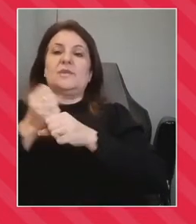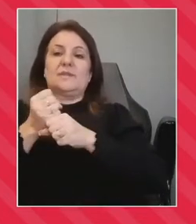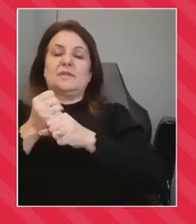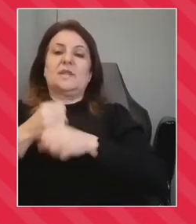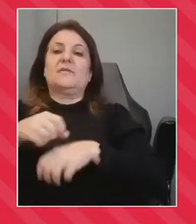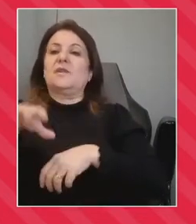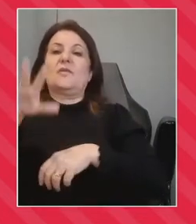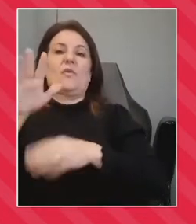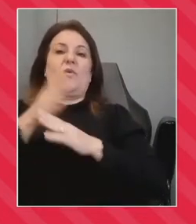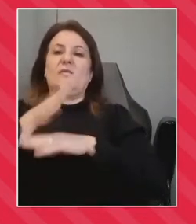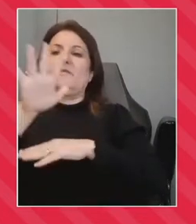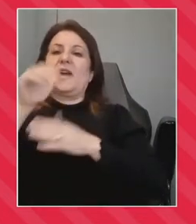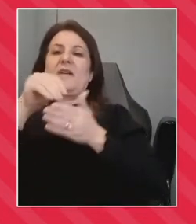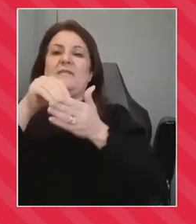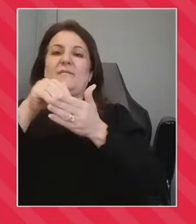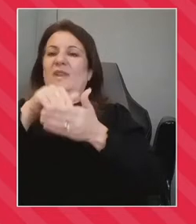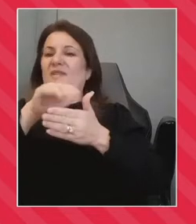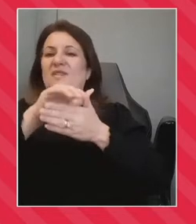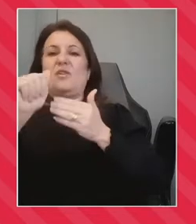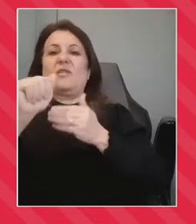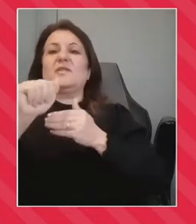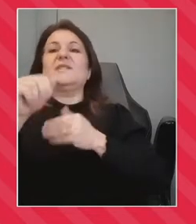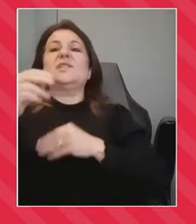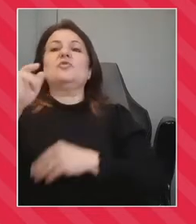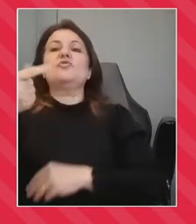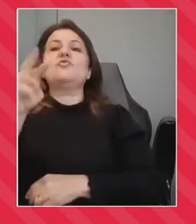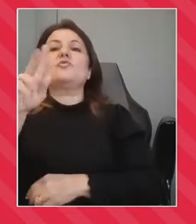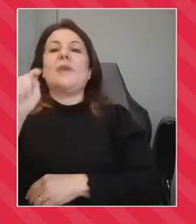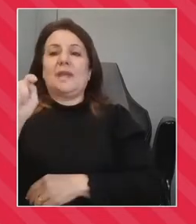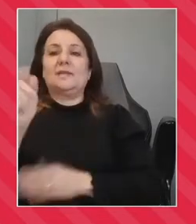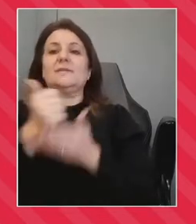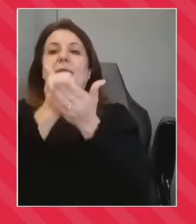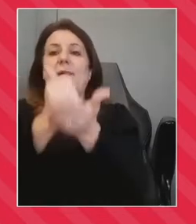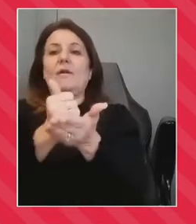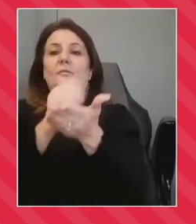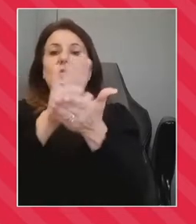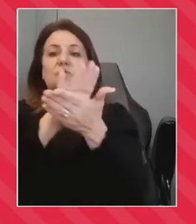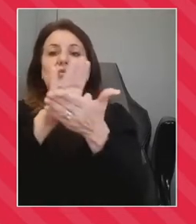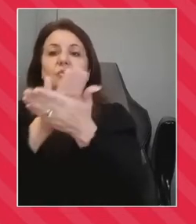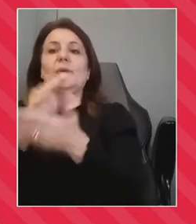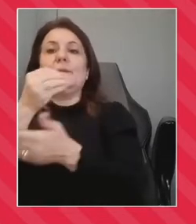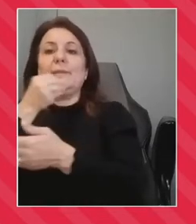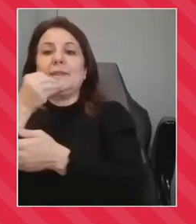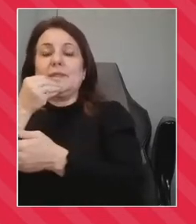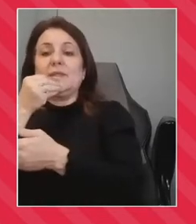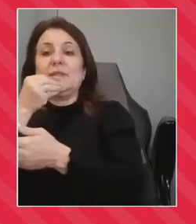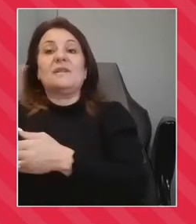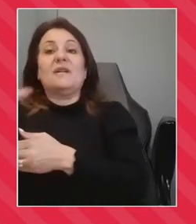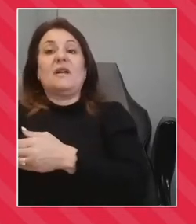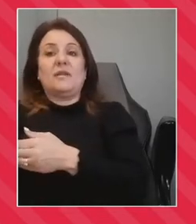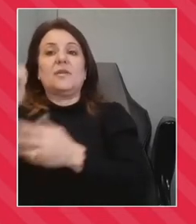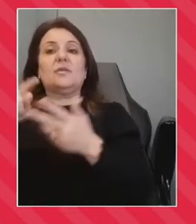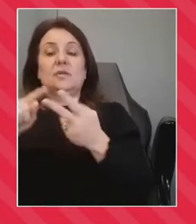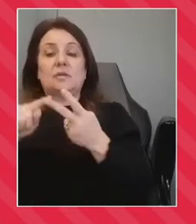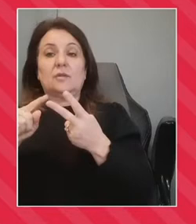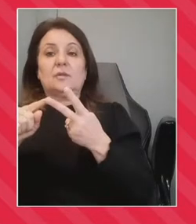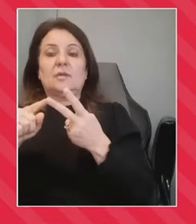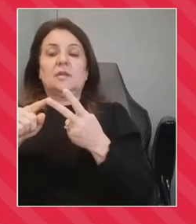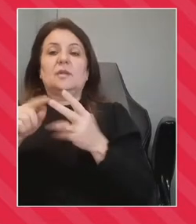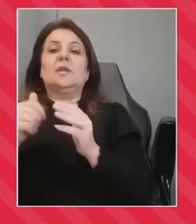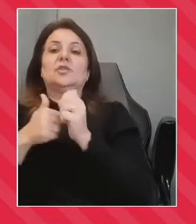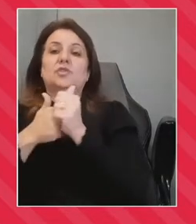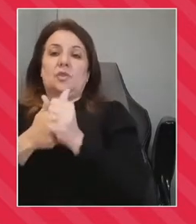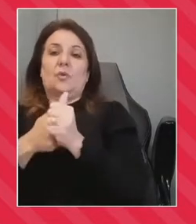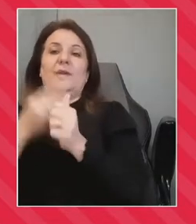to help 21 states increase local foods and school meals. Another key equity is translating the dietary guidelines for Americans